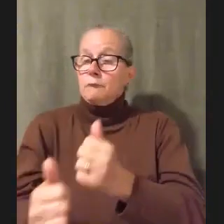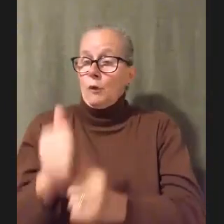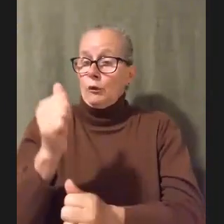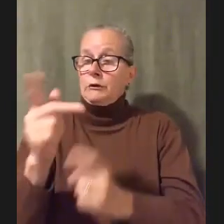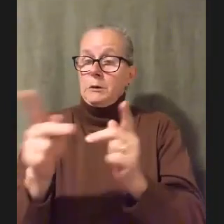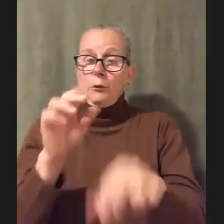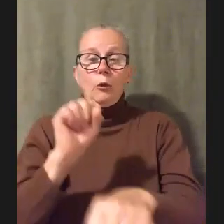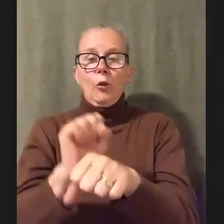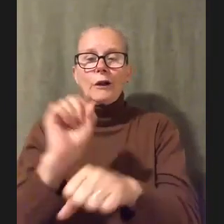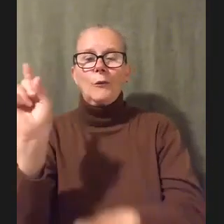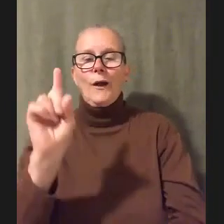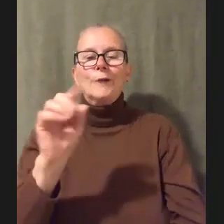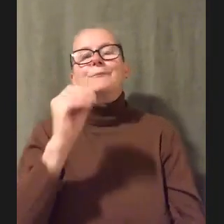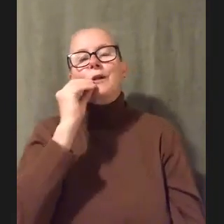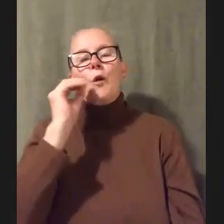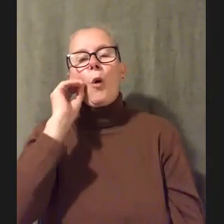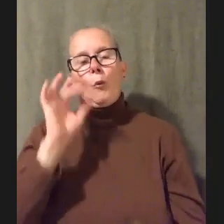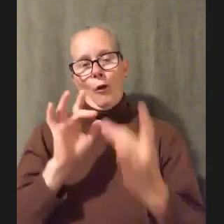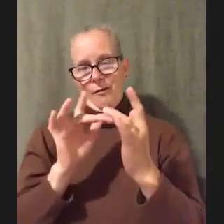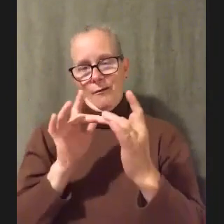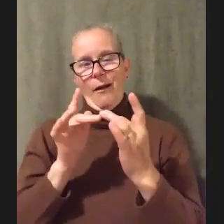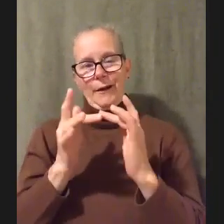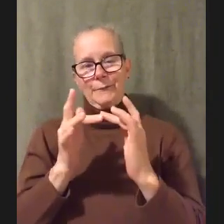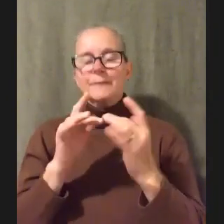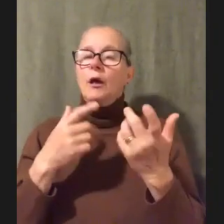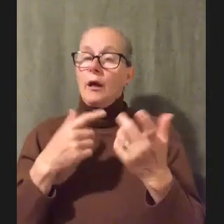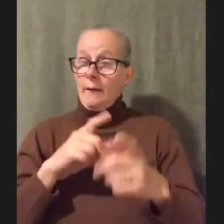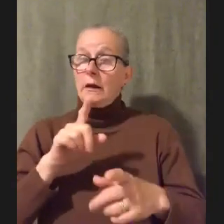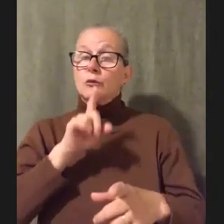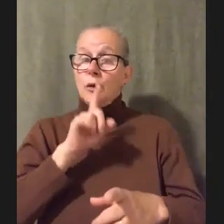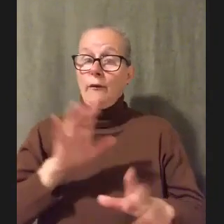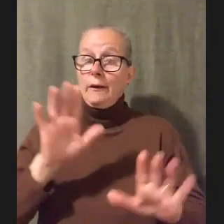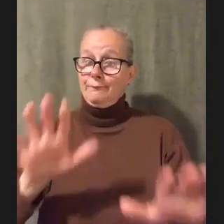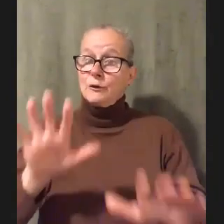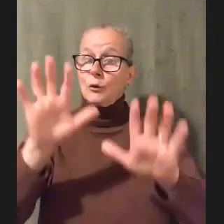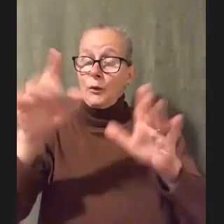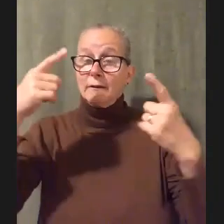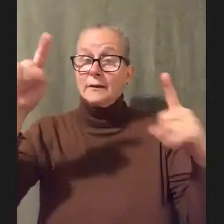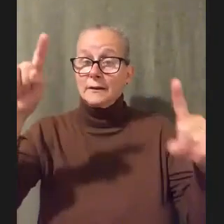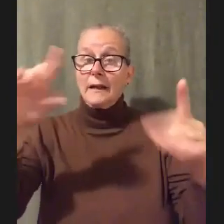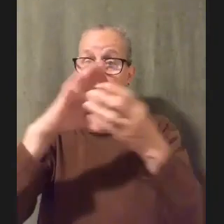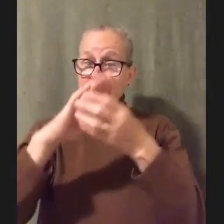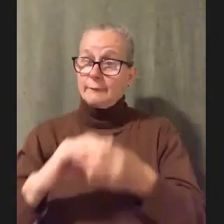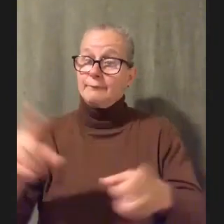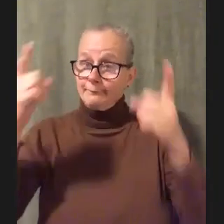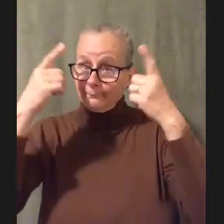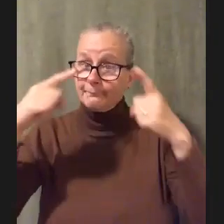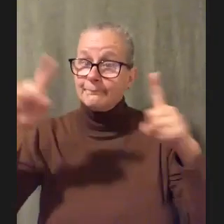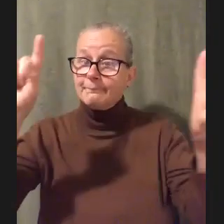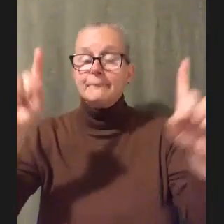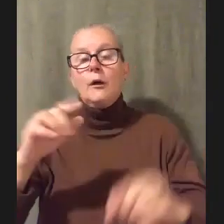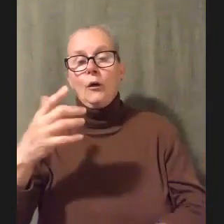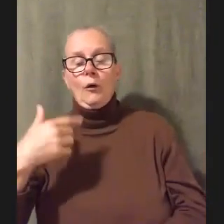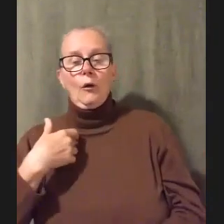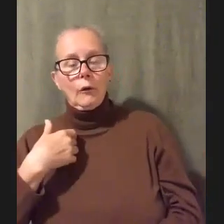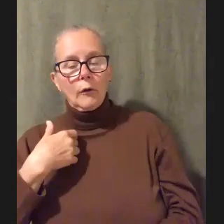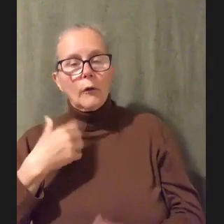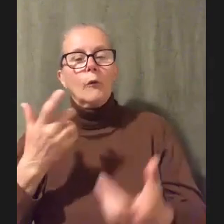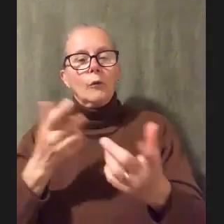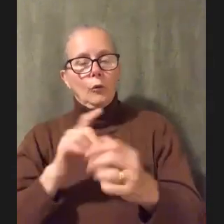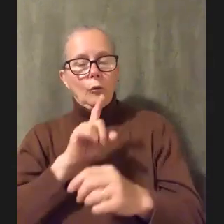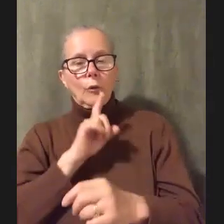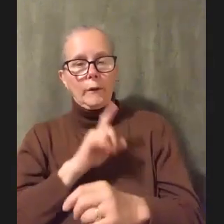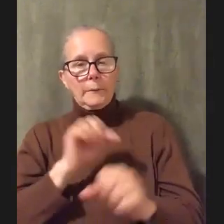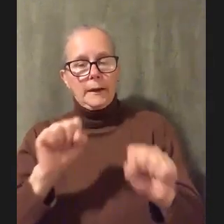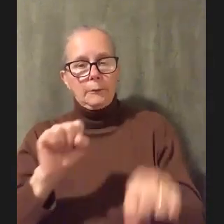online and doing so successfully. So it's a great success story. We were able to transition very quickly to remote work, and we've kept